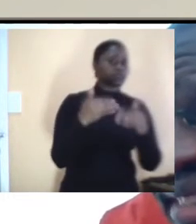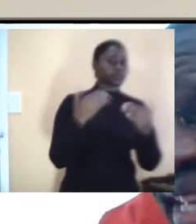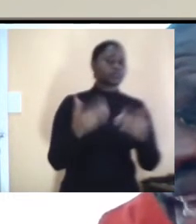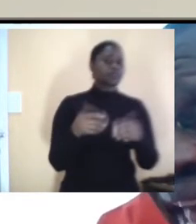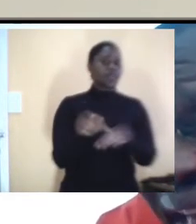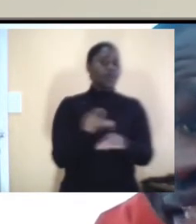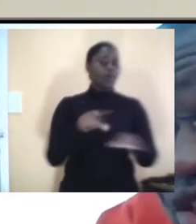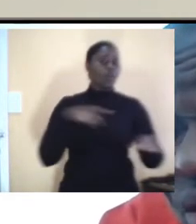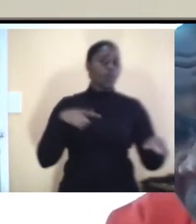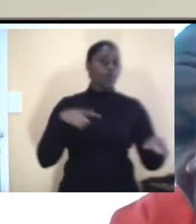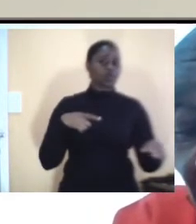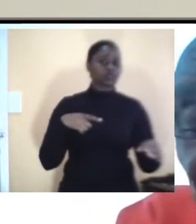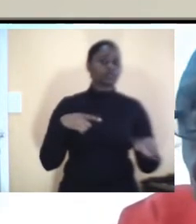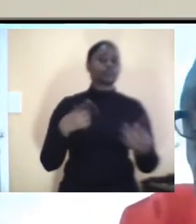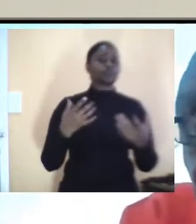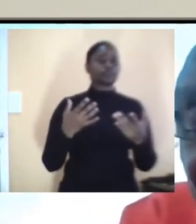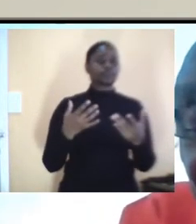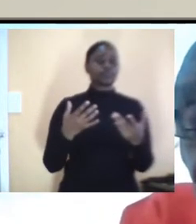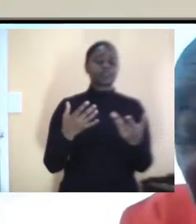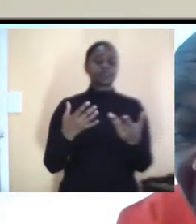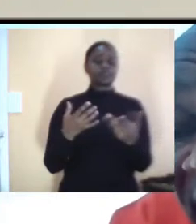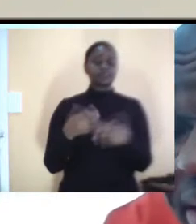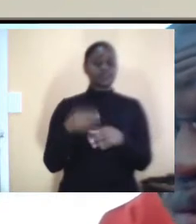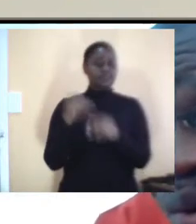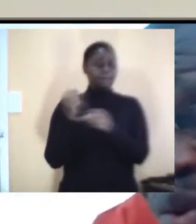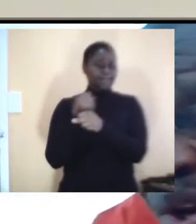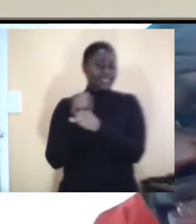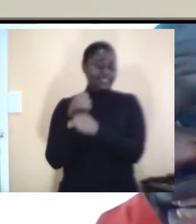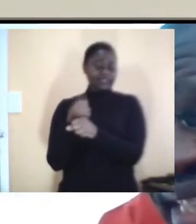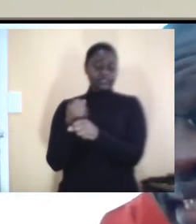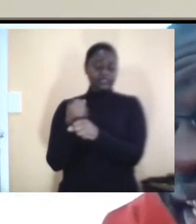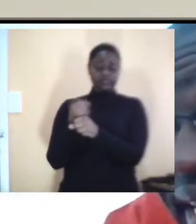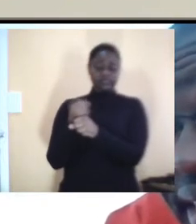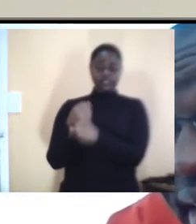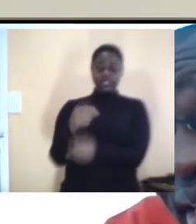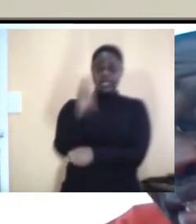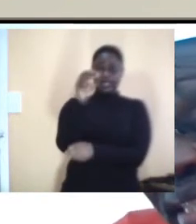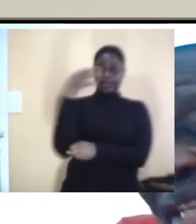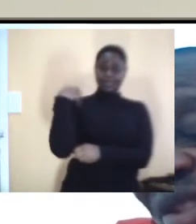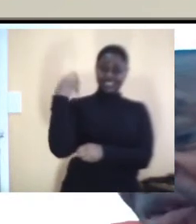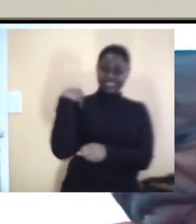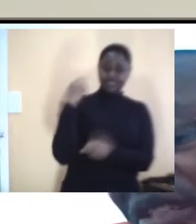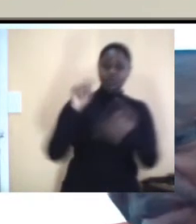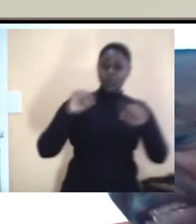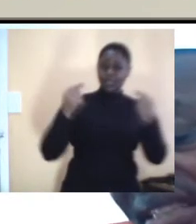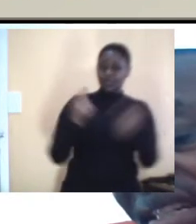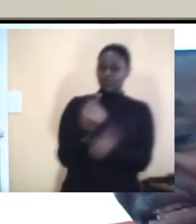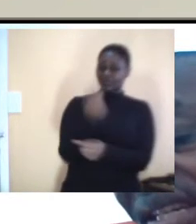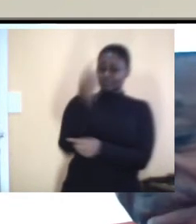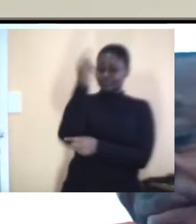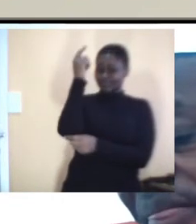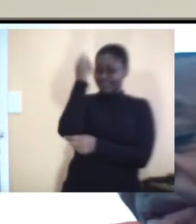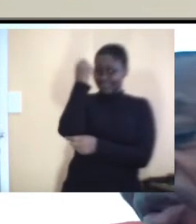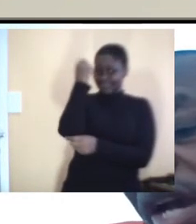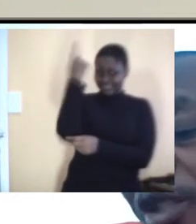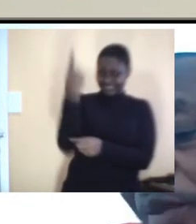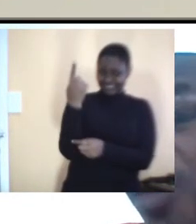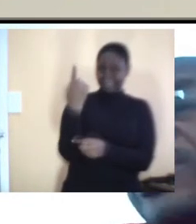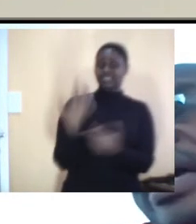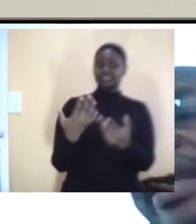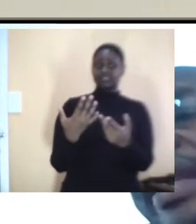as it is the hands of senseless ministers who do not understand the task of this ministry